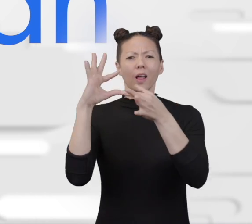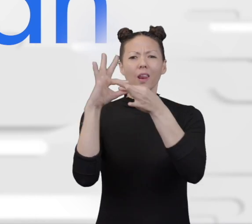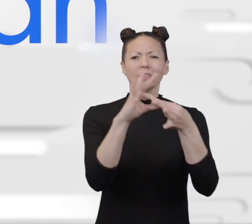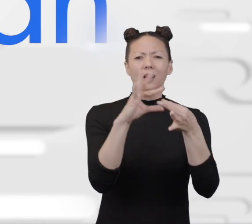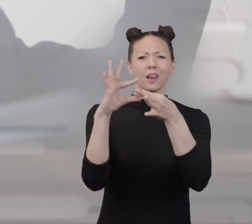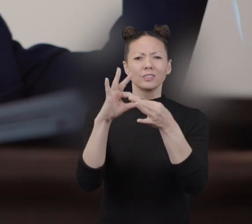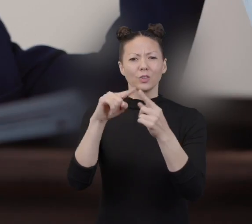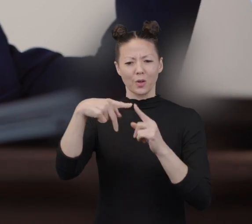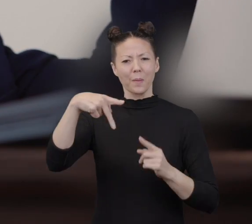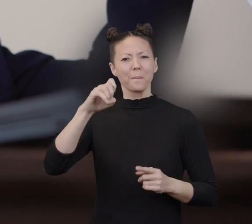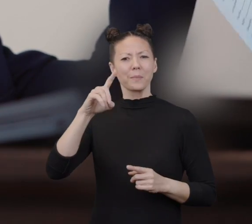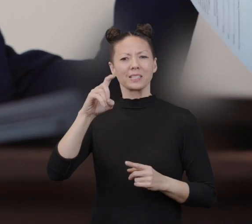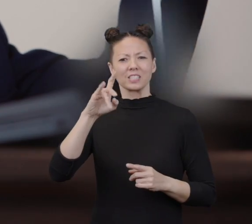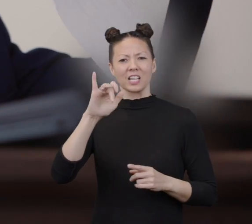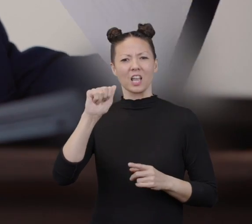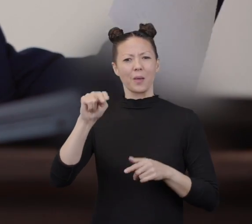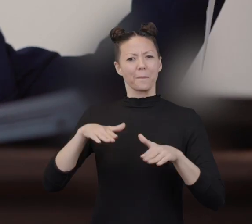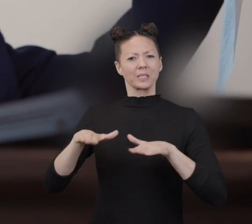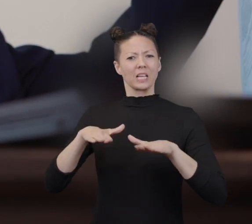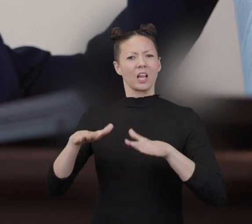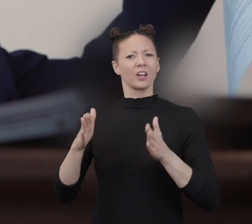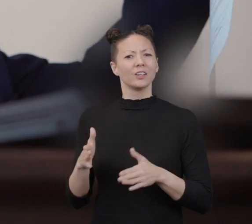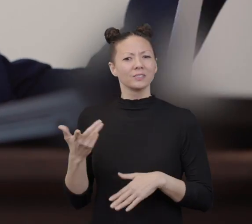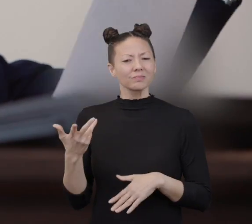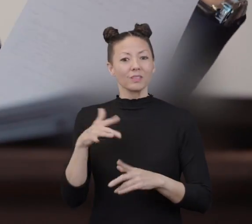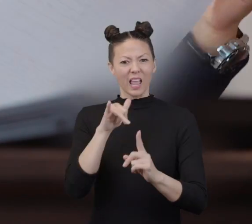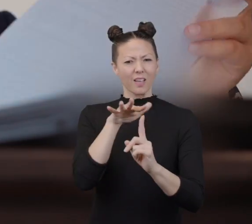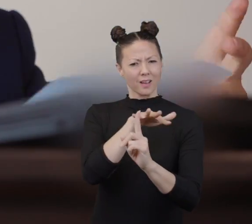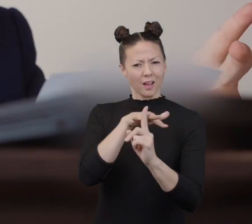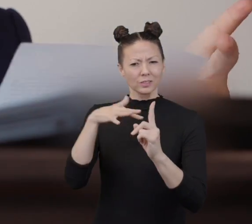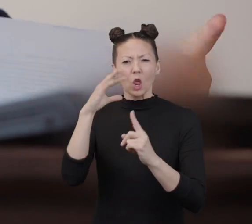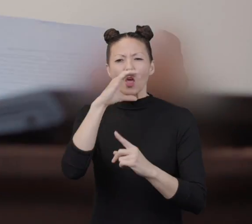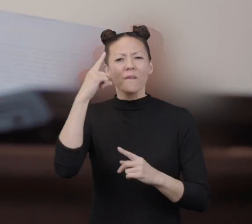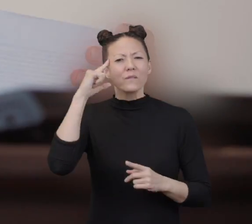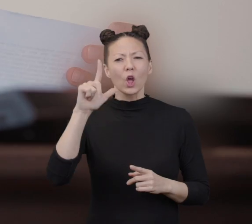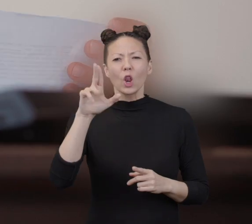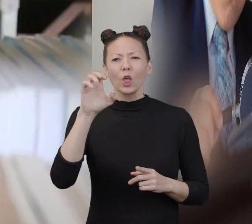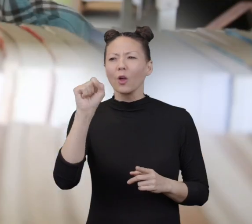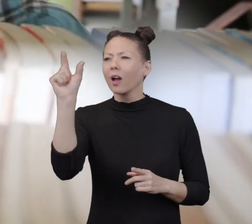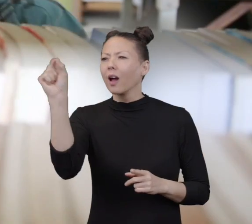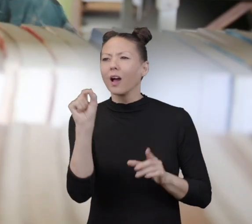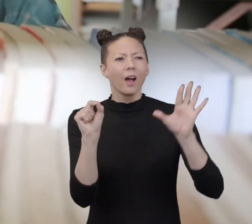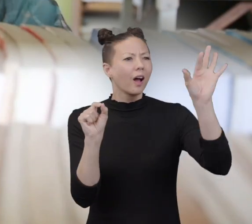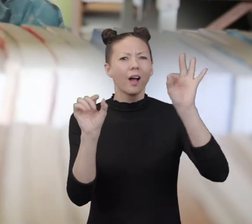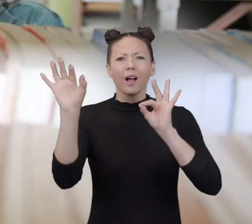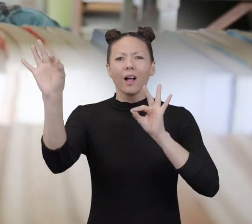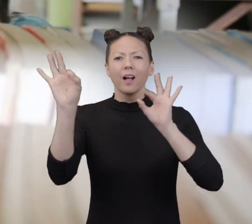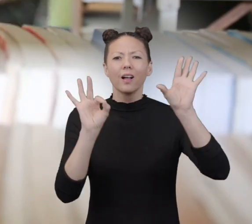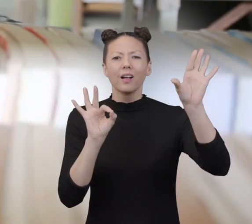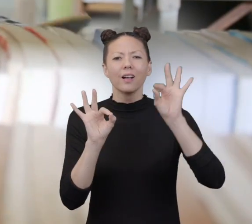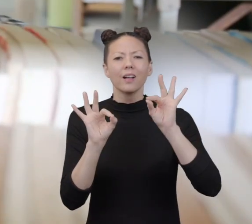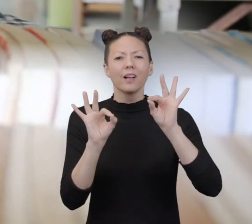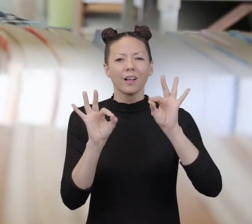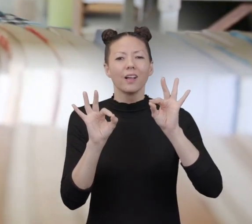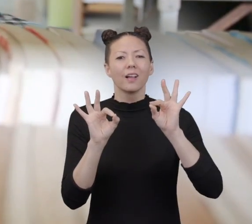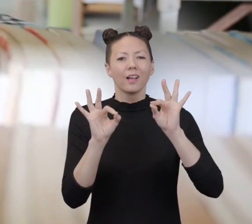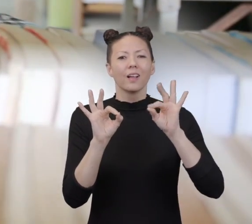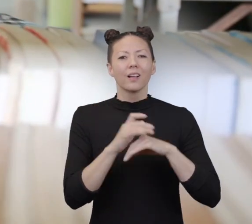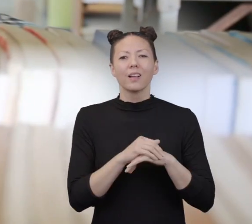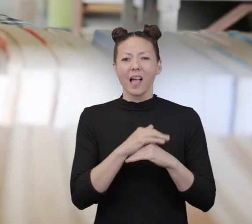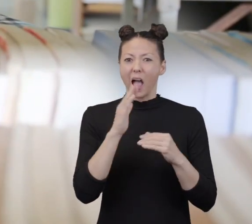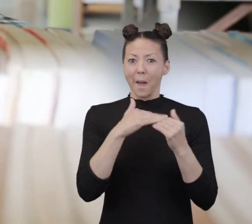us. Remember that those clues are called context clues. Nearly everything you read